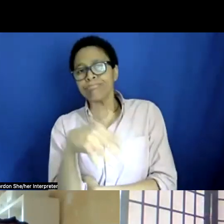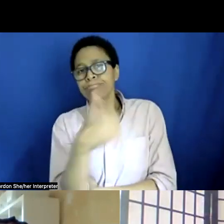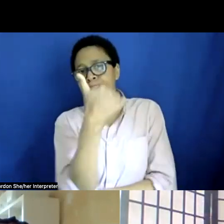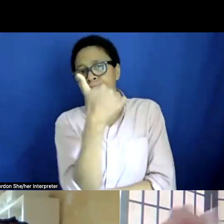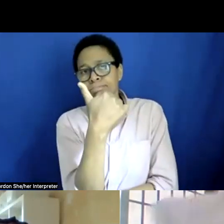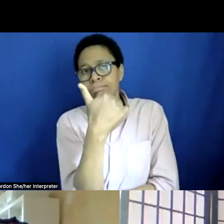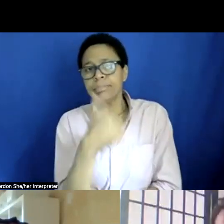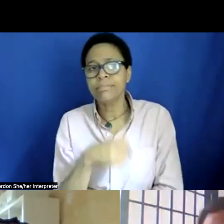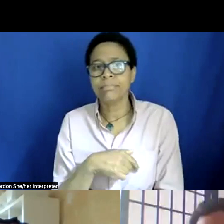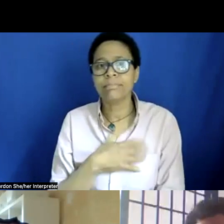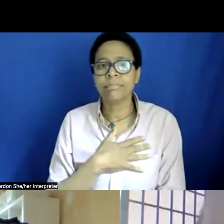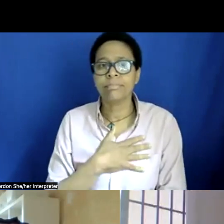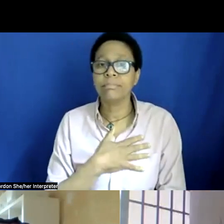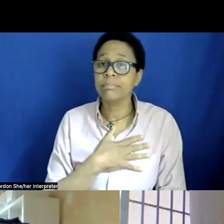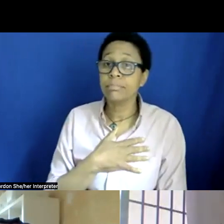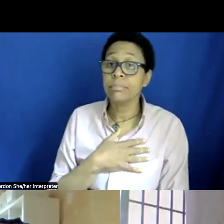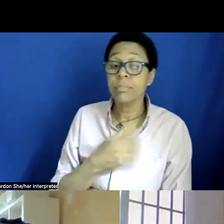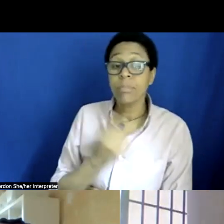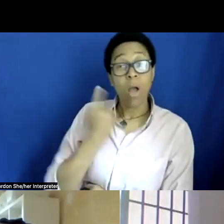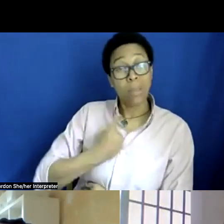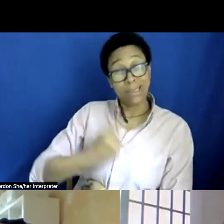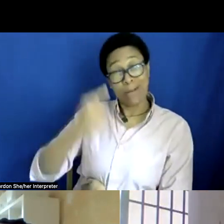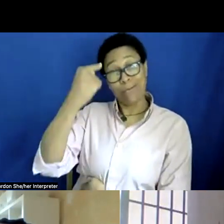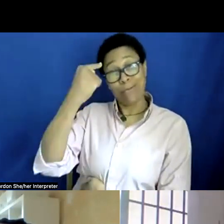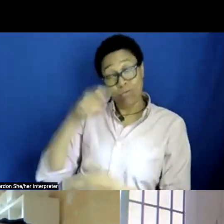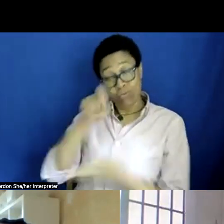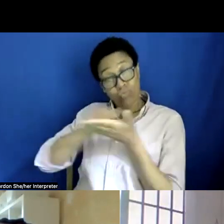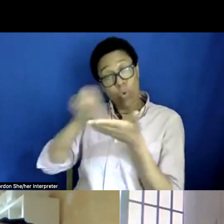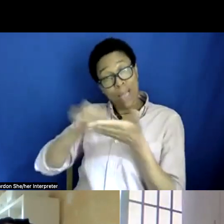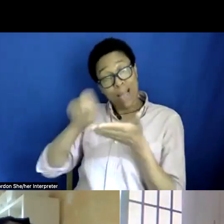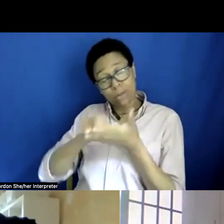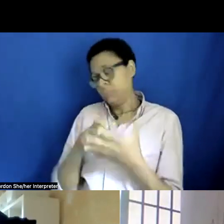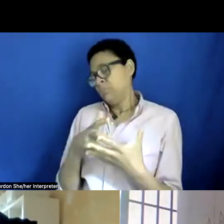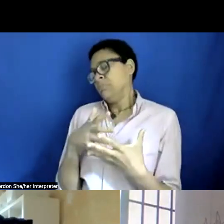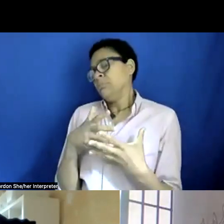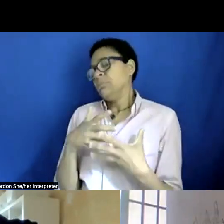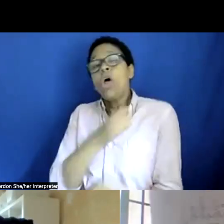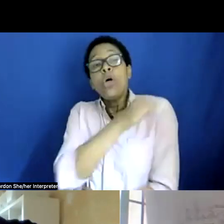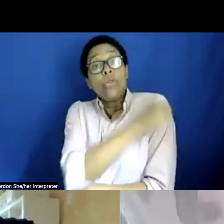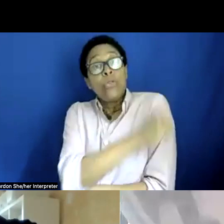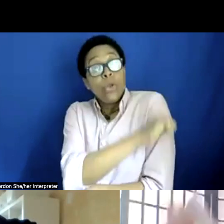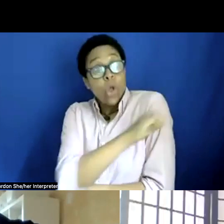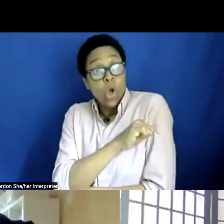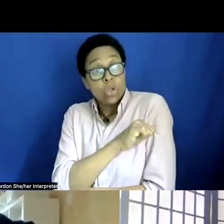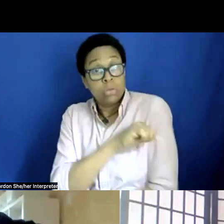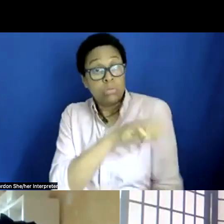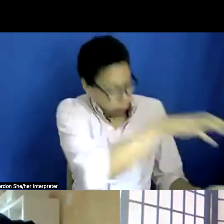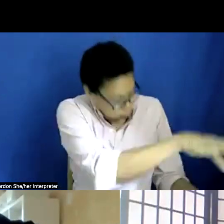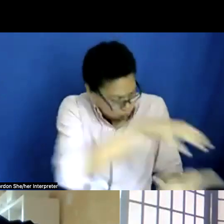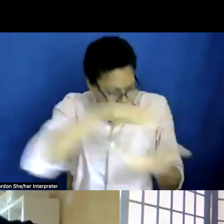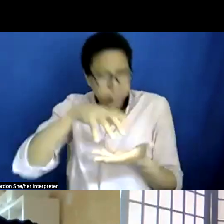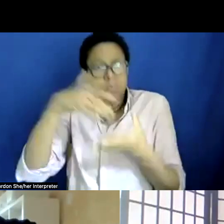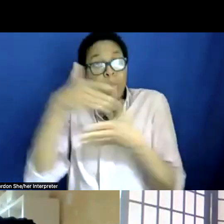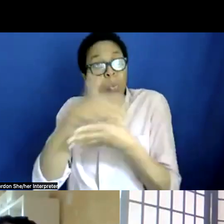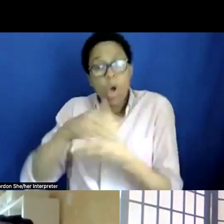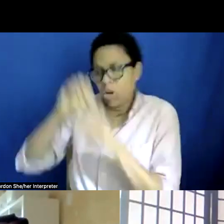put here about the nurses burning the work, and then the therapist is the one who preserves it. Yeah.